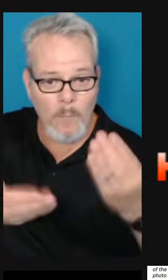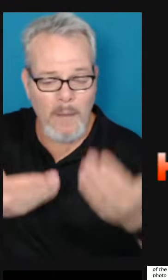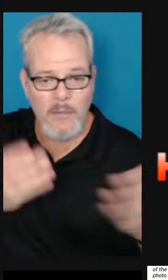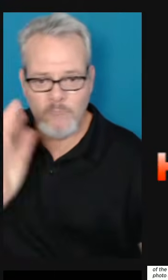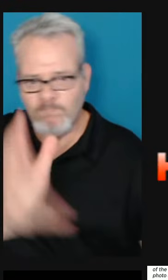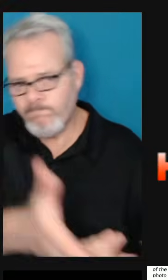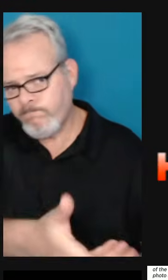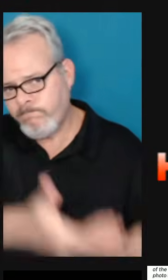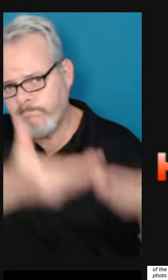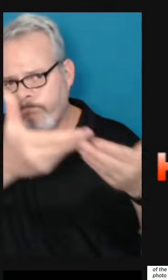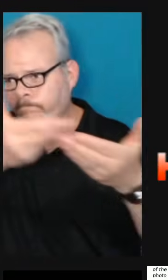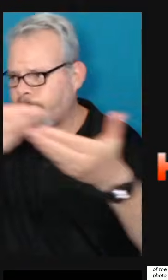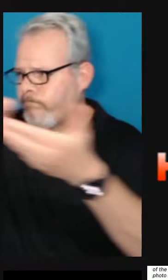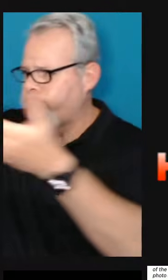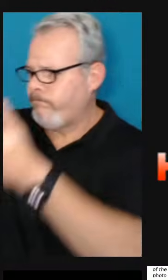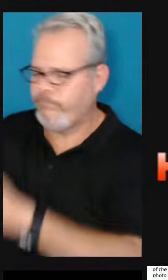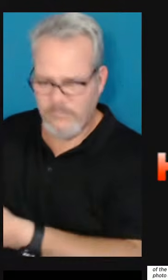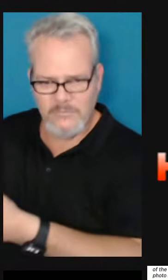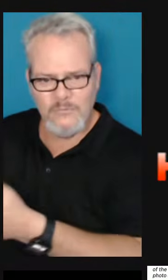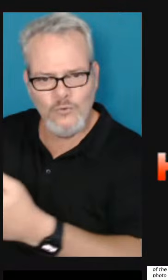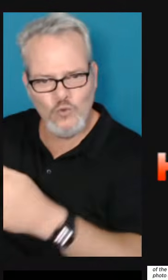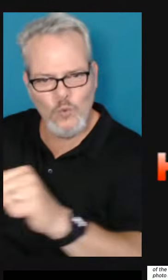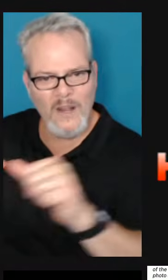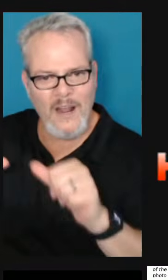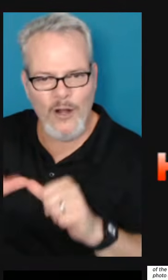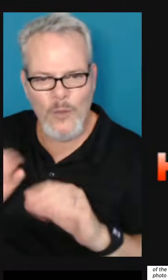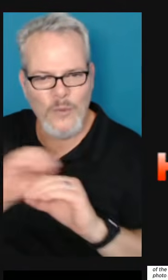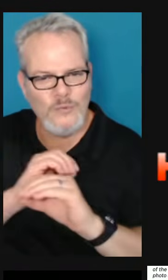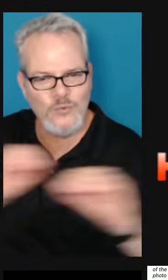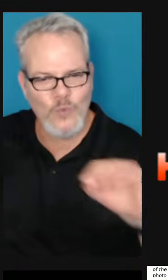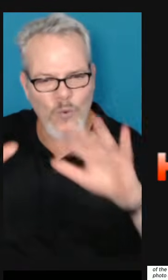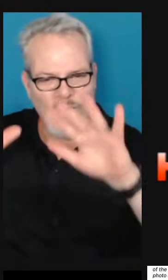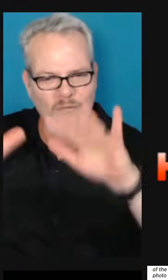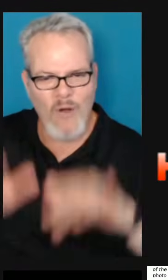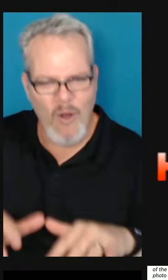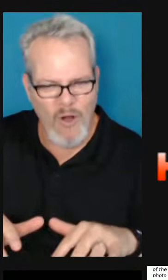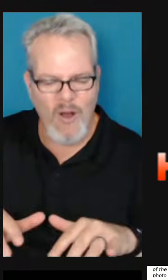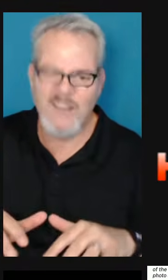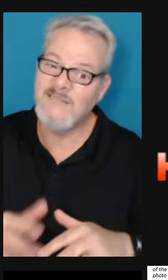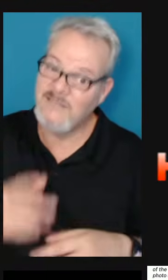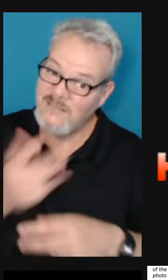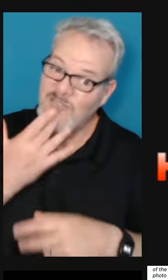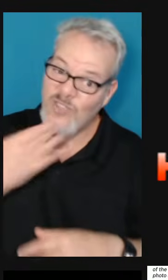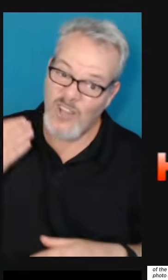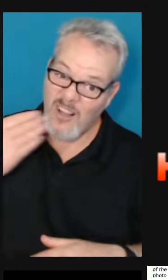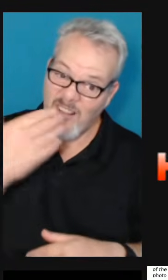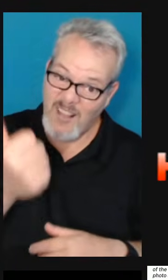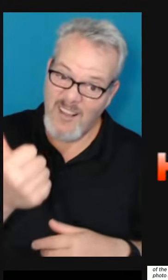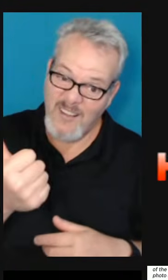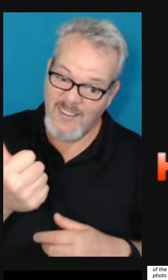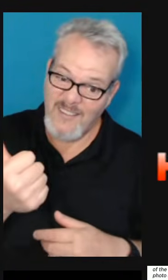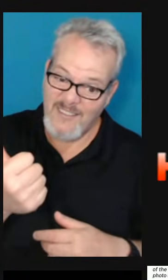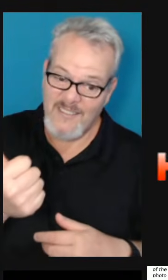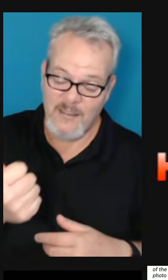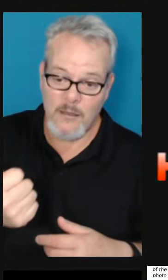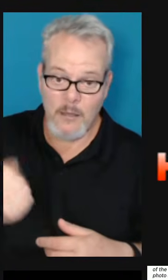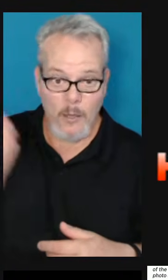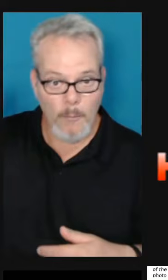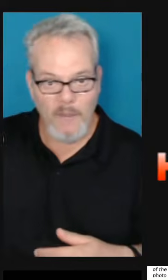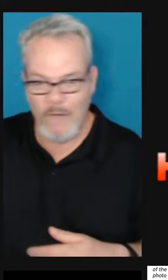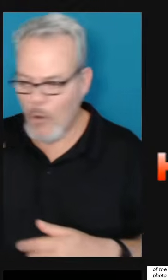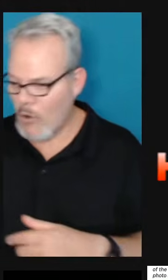Pele's hairs did not fall. Yeah, good luck with that, right? We in the past have lawn mowed one area,